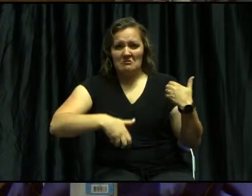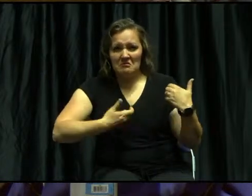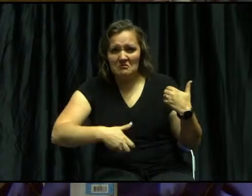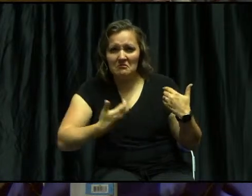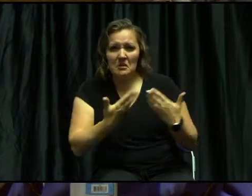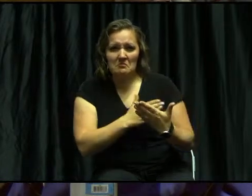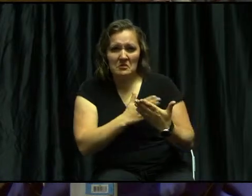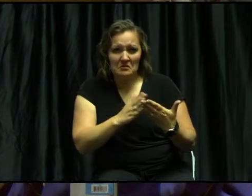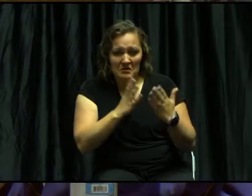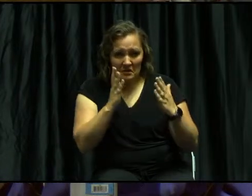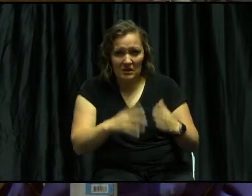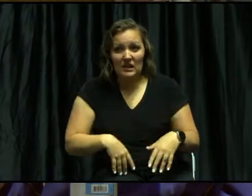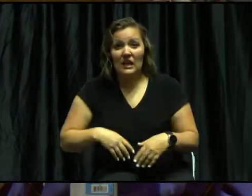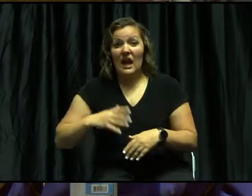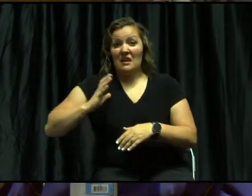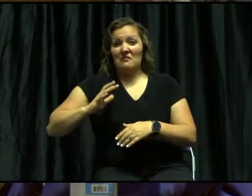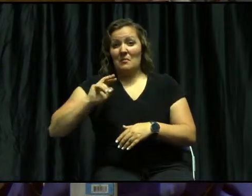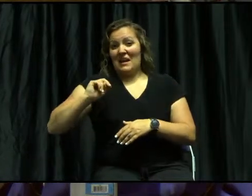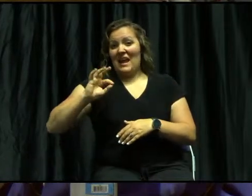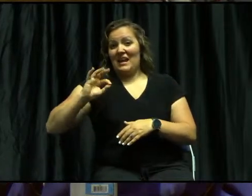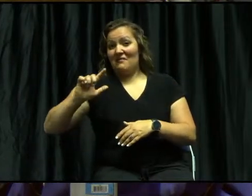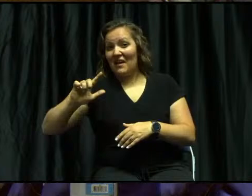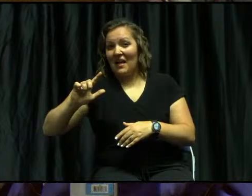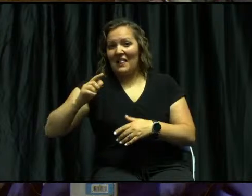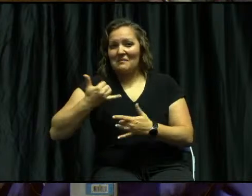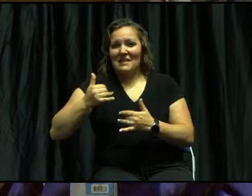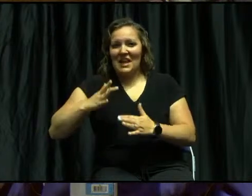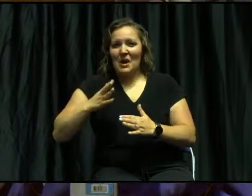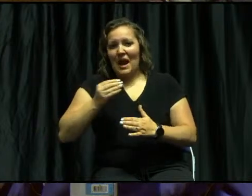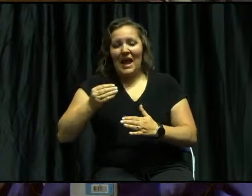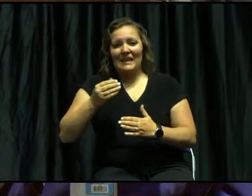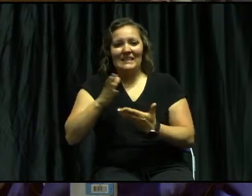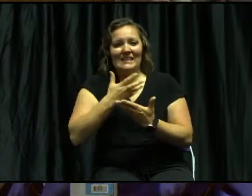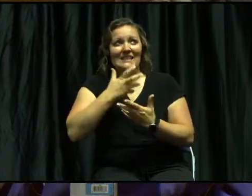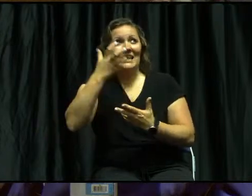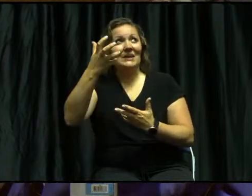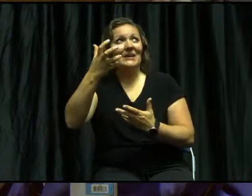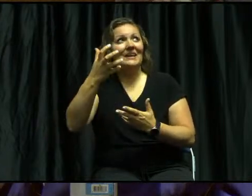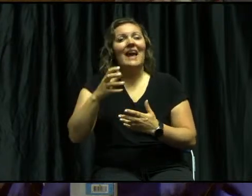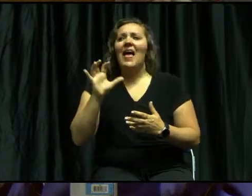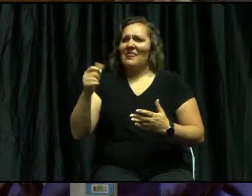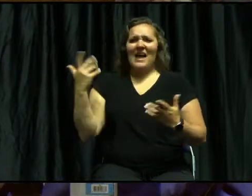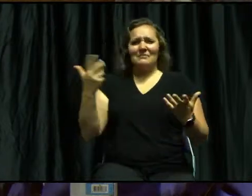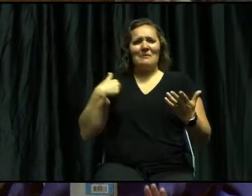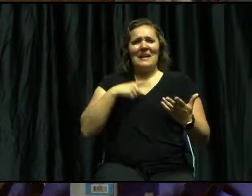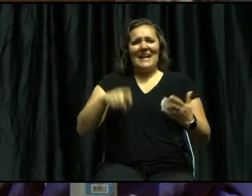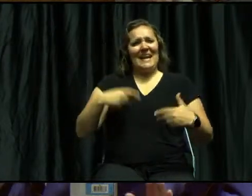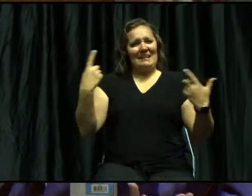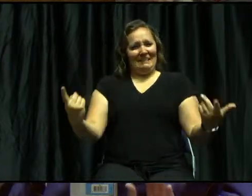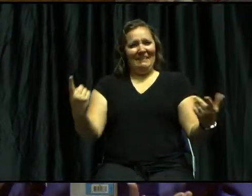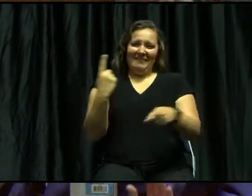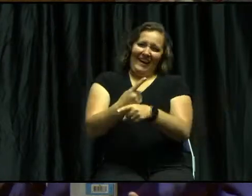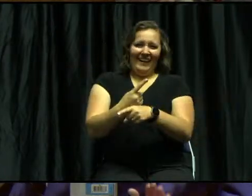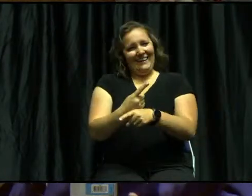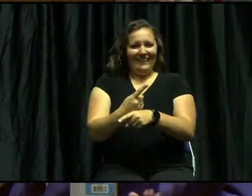player, and a former NFL player and opera singer. That would be me.